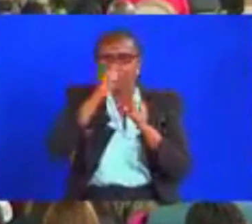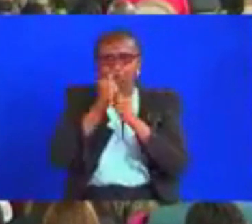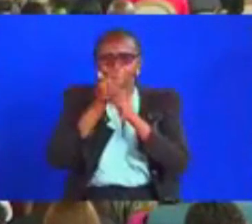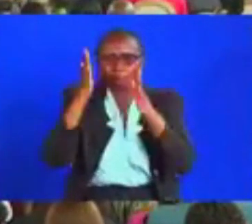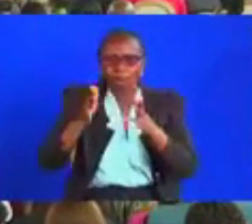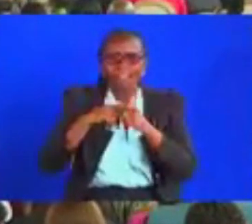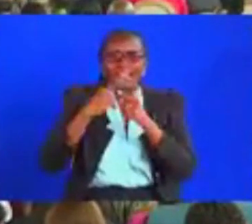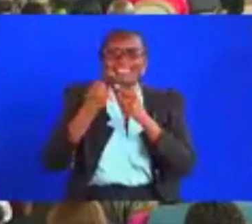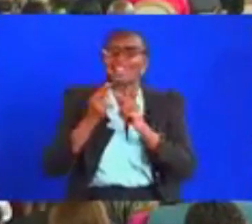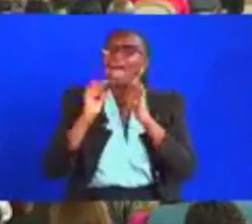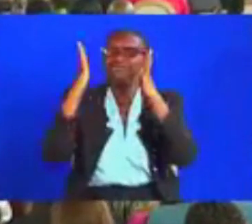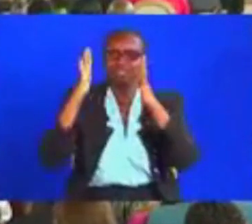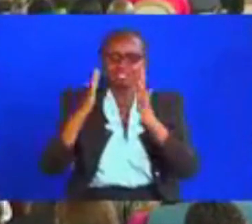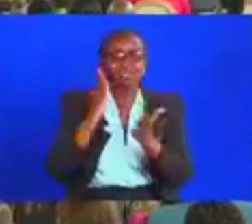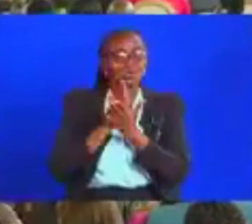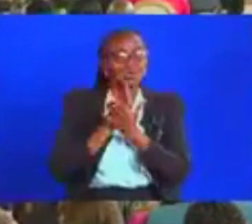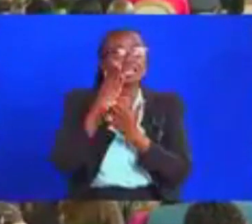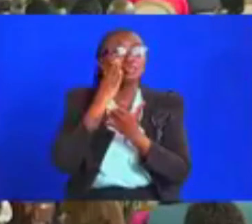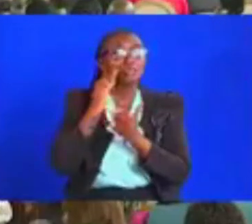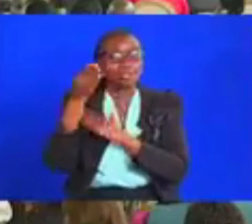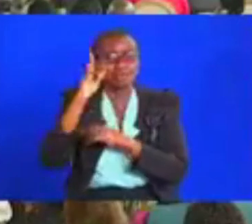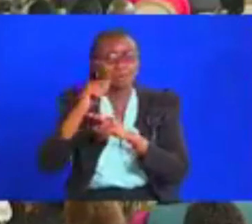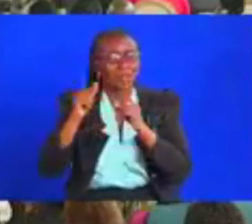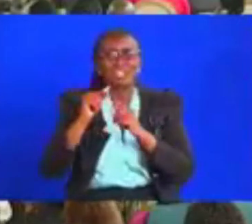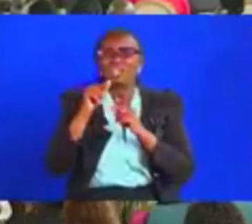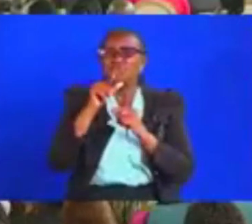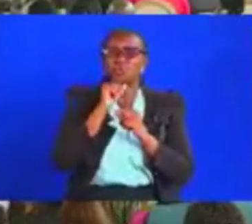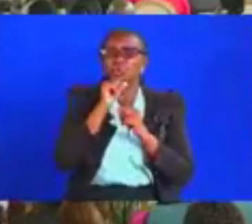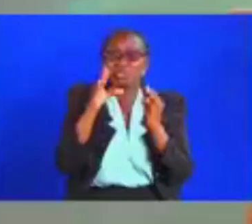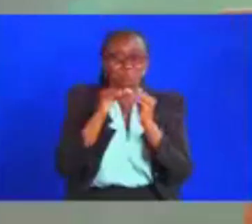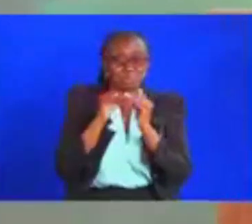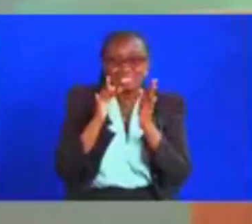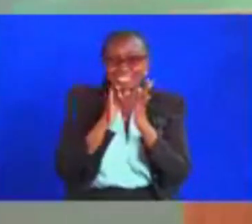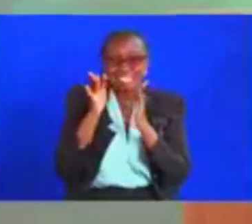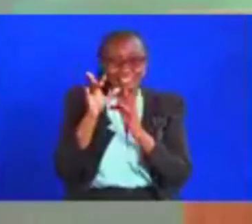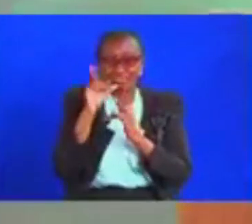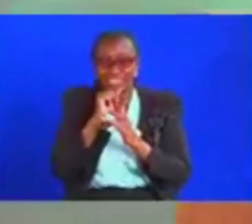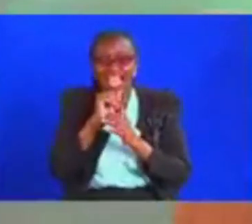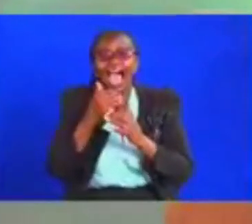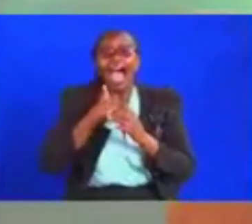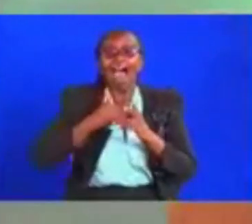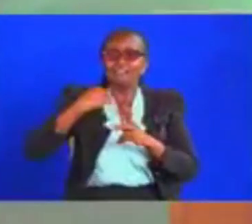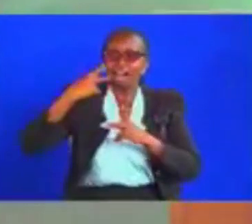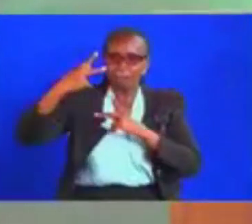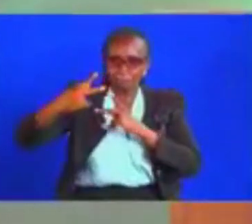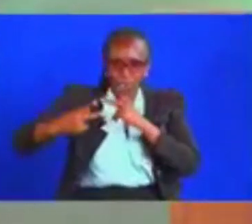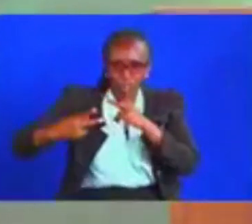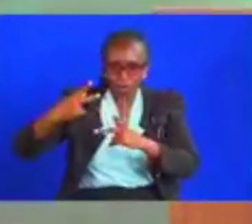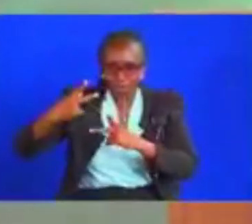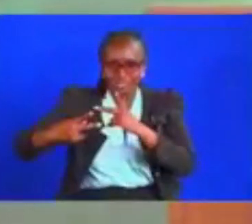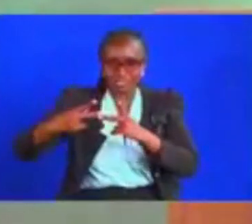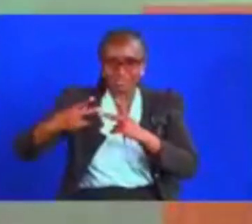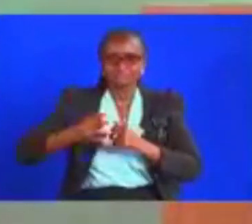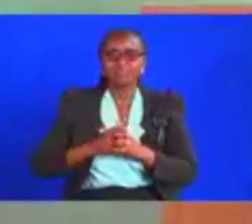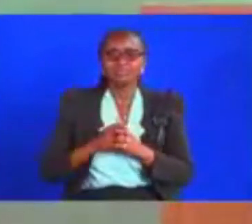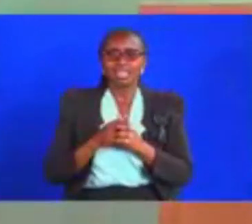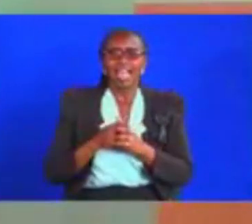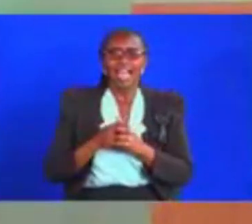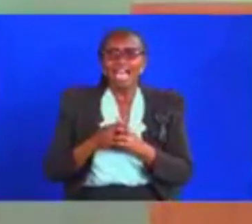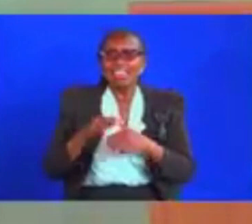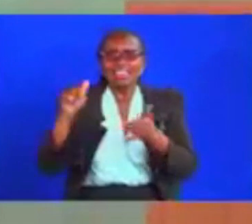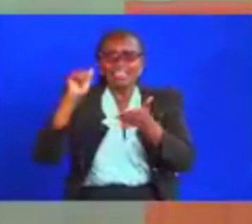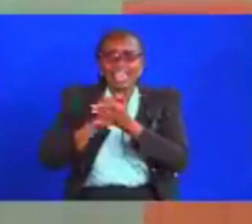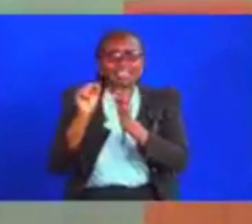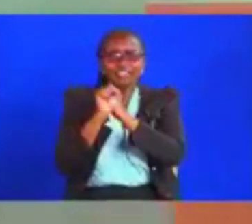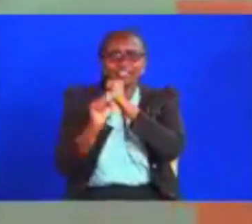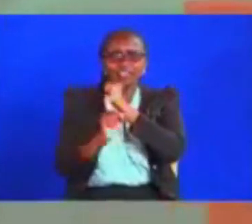I appreciate your encounter, but you have not met Jesus. There is a protocol. Are we together now? That the